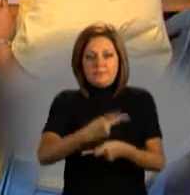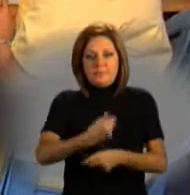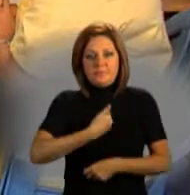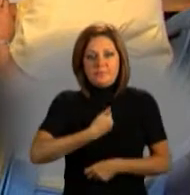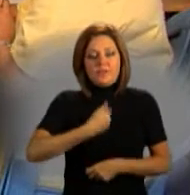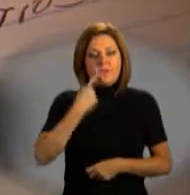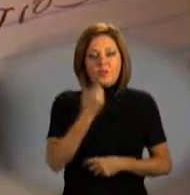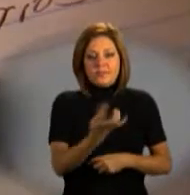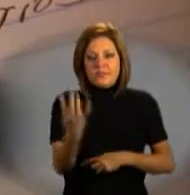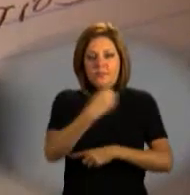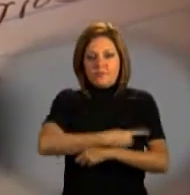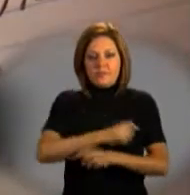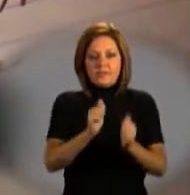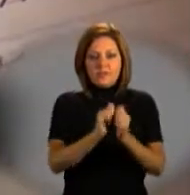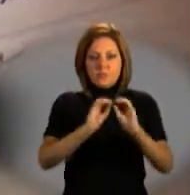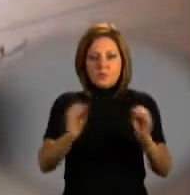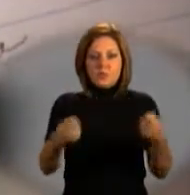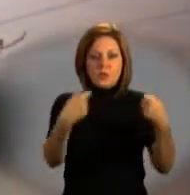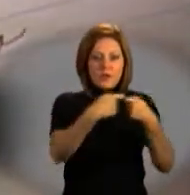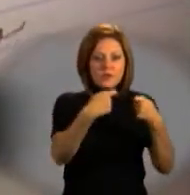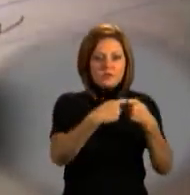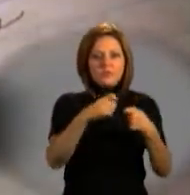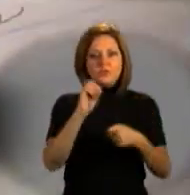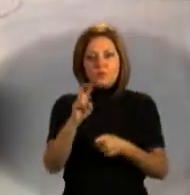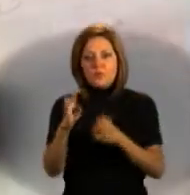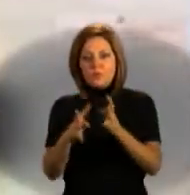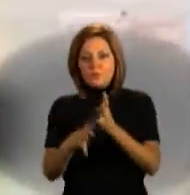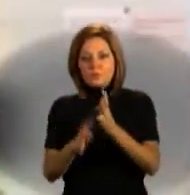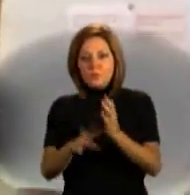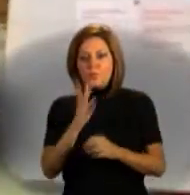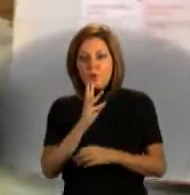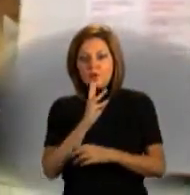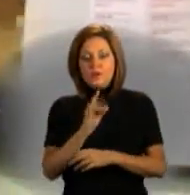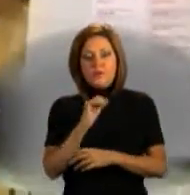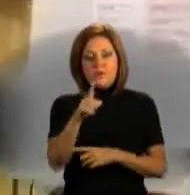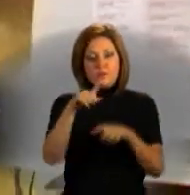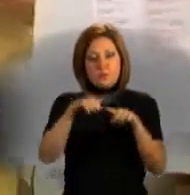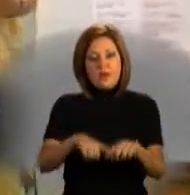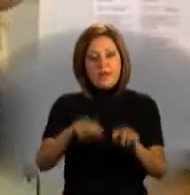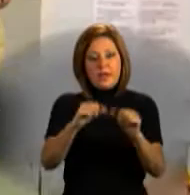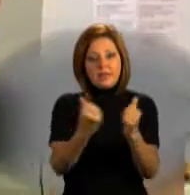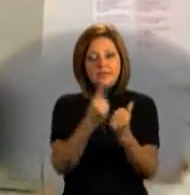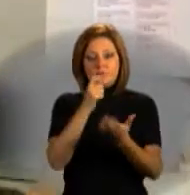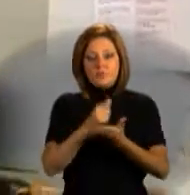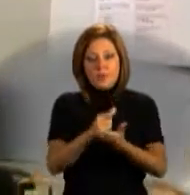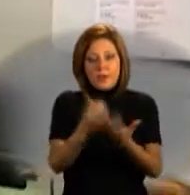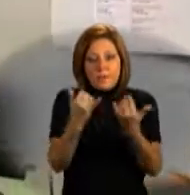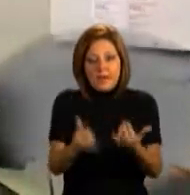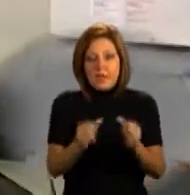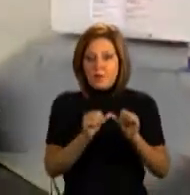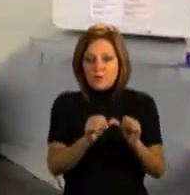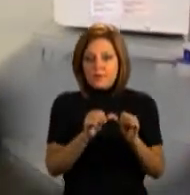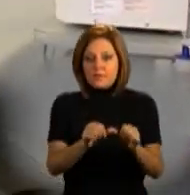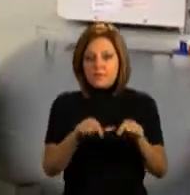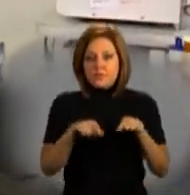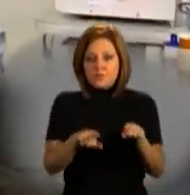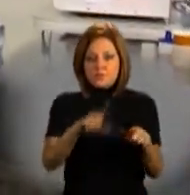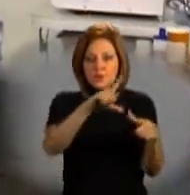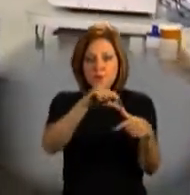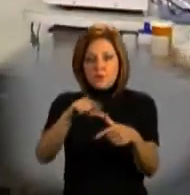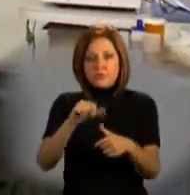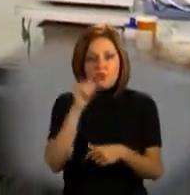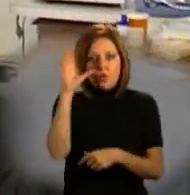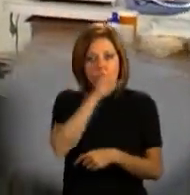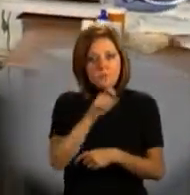home for several days without running water or electricity. If you're relying on agencies that help you now to continue helping during a